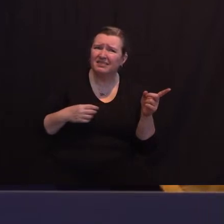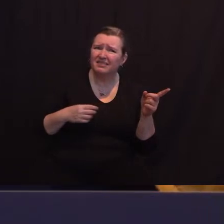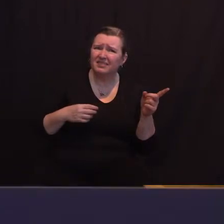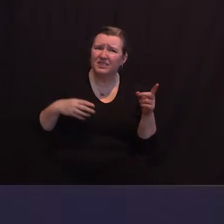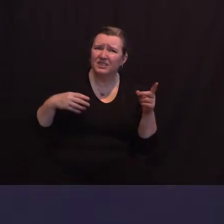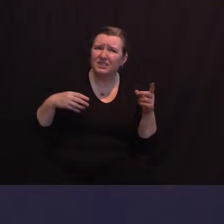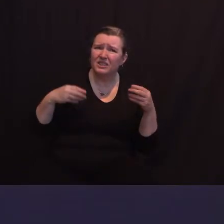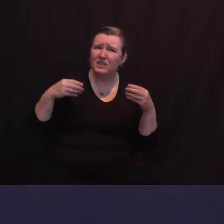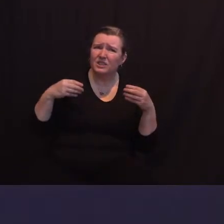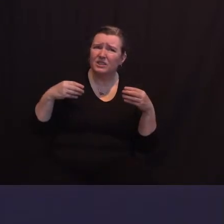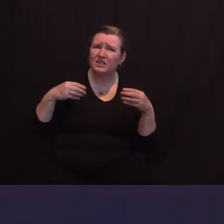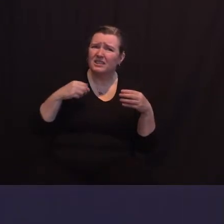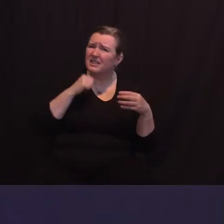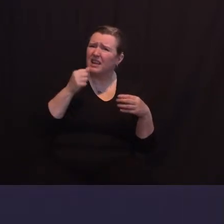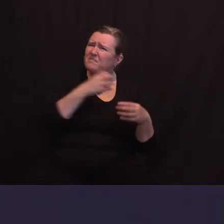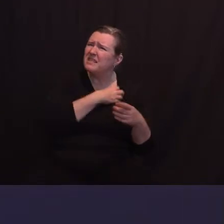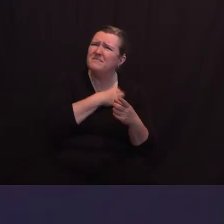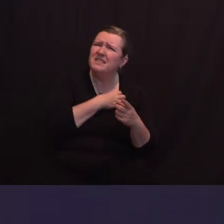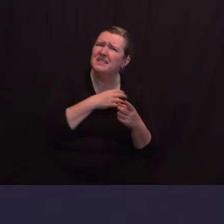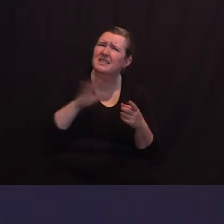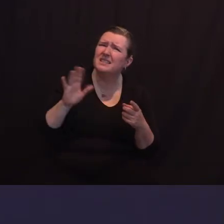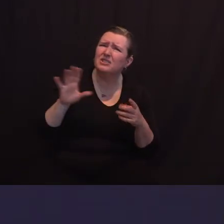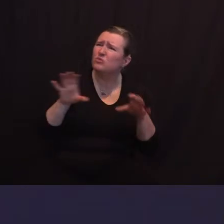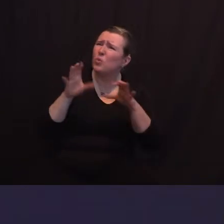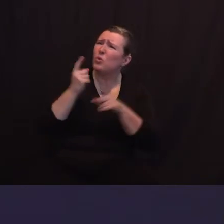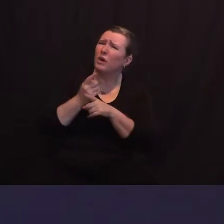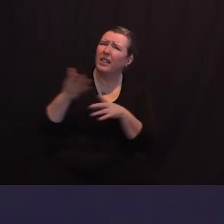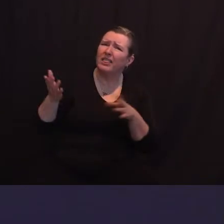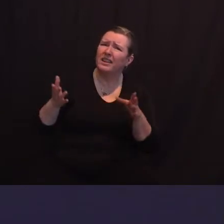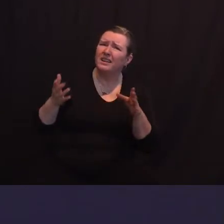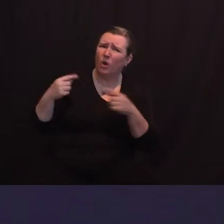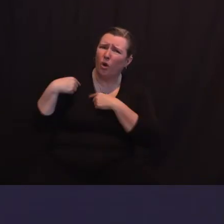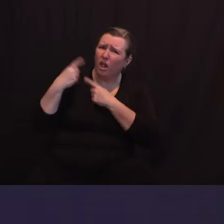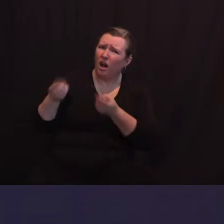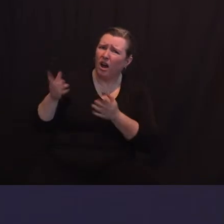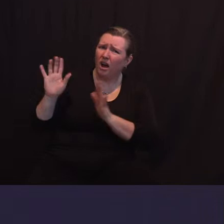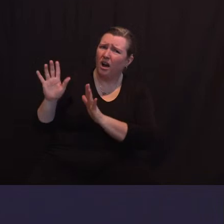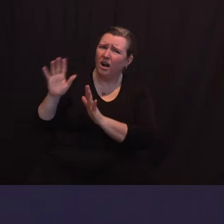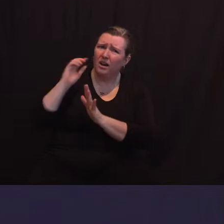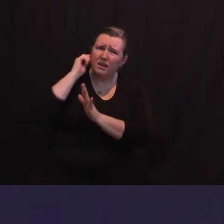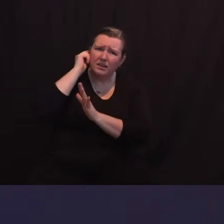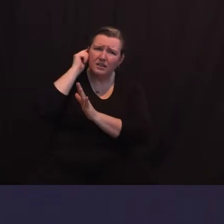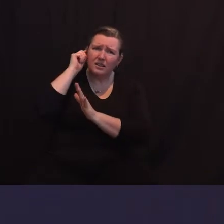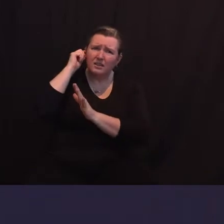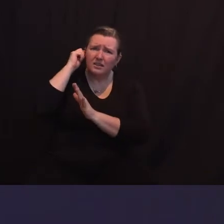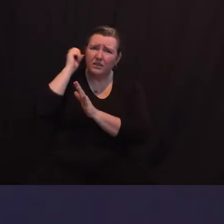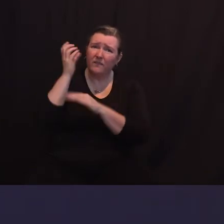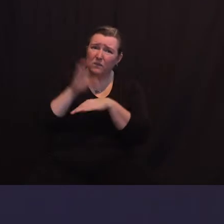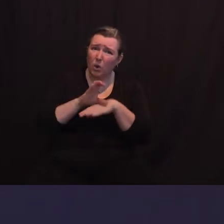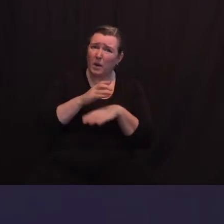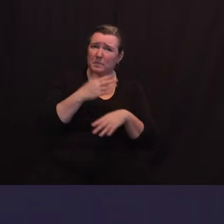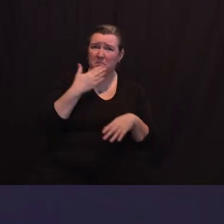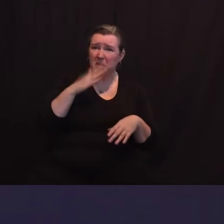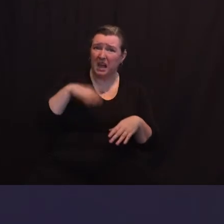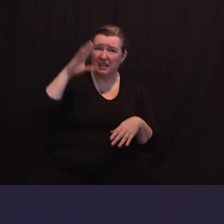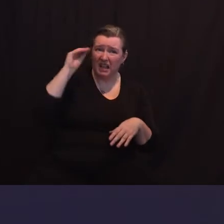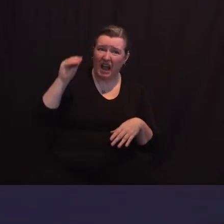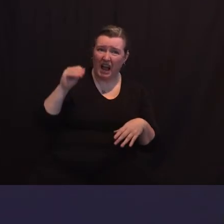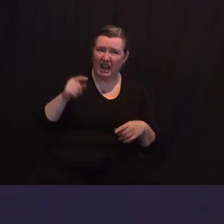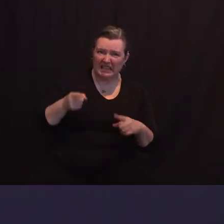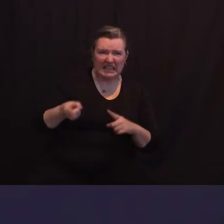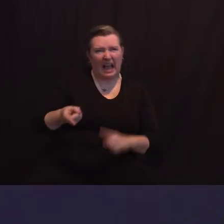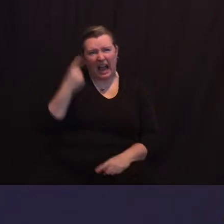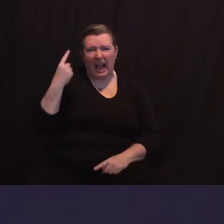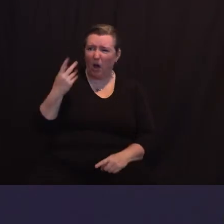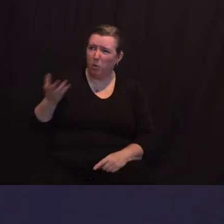right thing for day in and day out now for 13 months, and make them be the guy or gal at the door that has to say to some